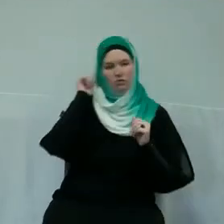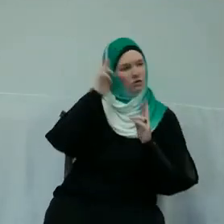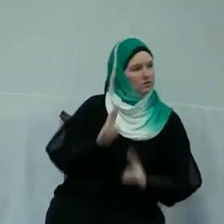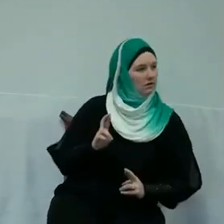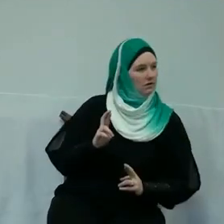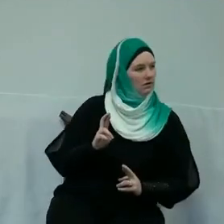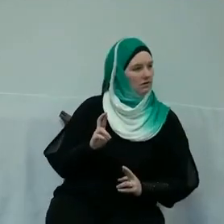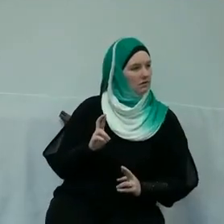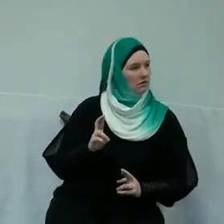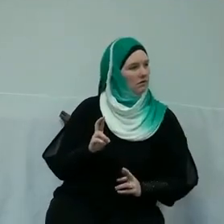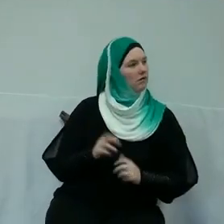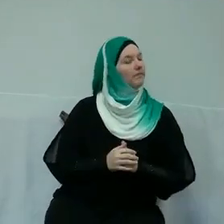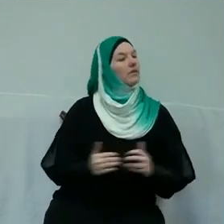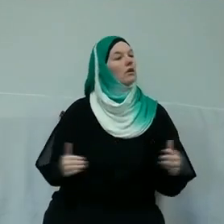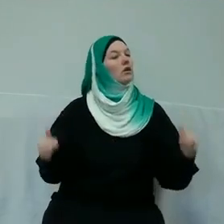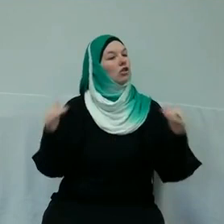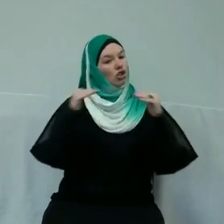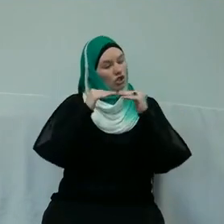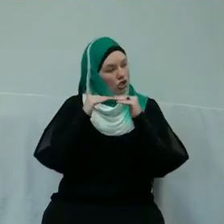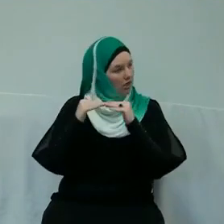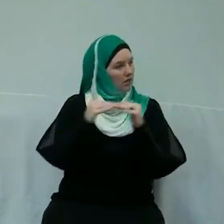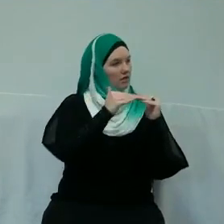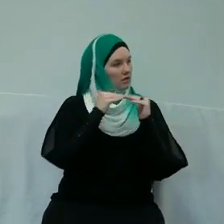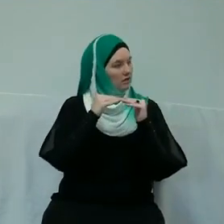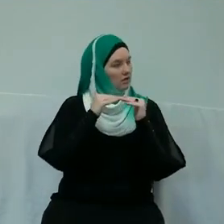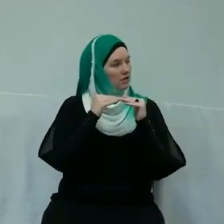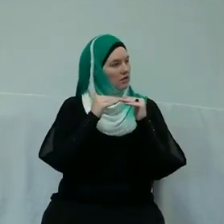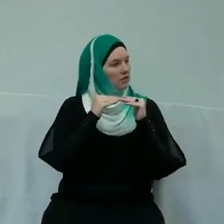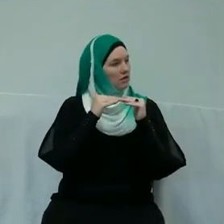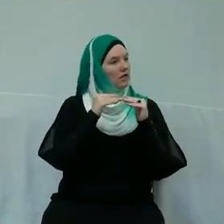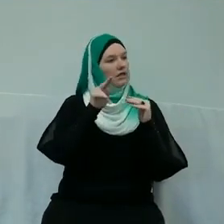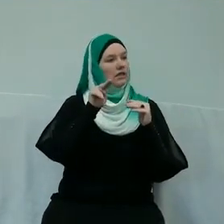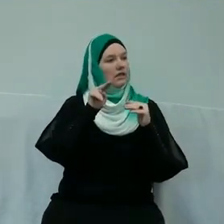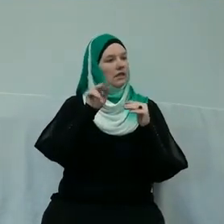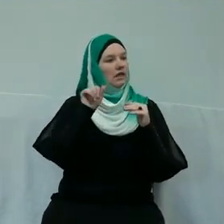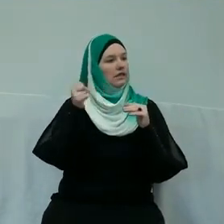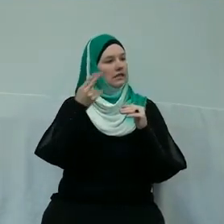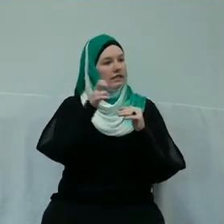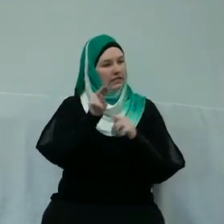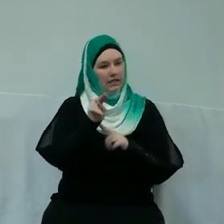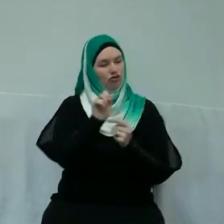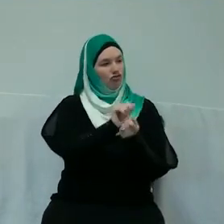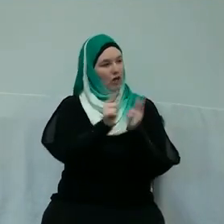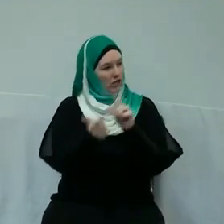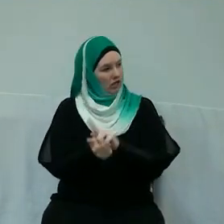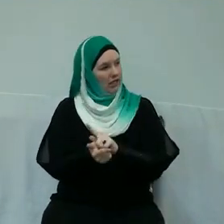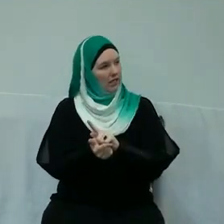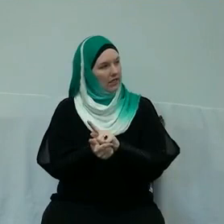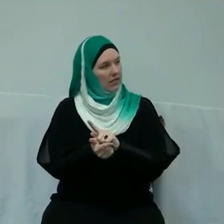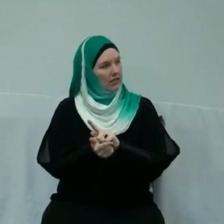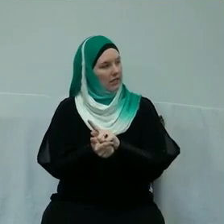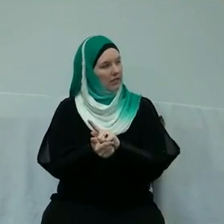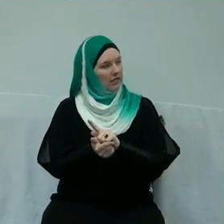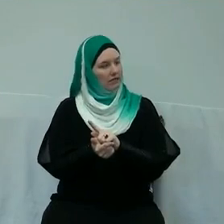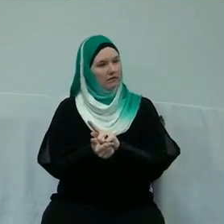what? Justice and ihsan. Ihsan, which you can translate literally into